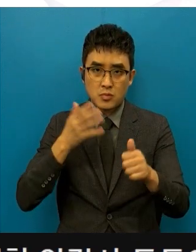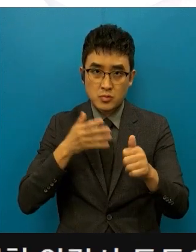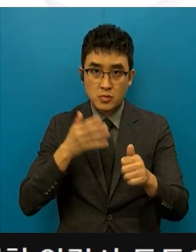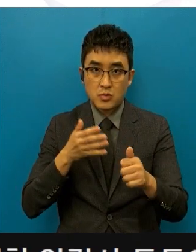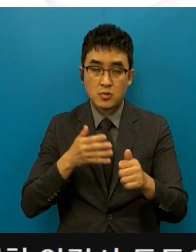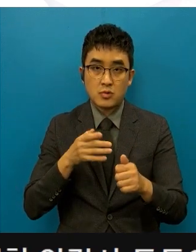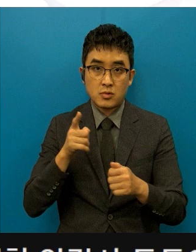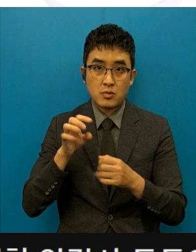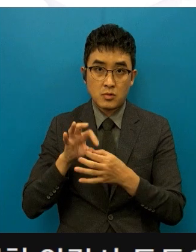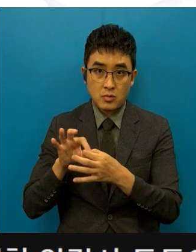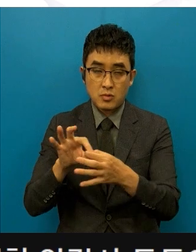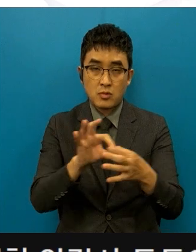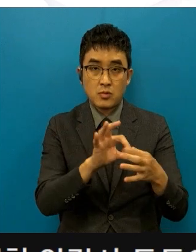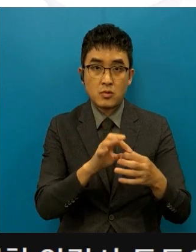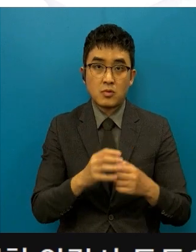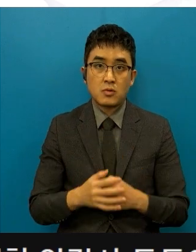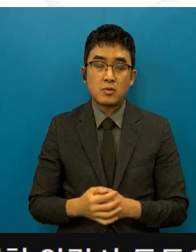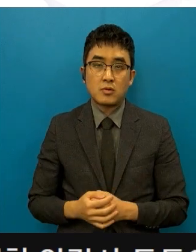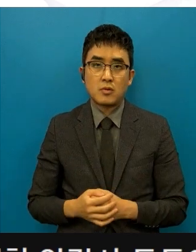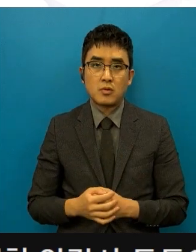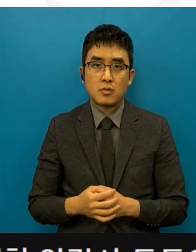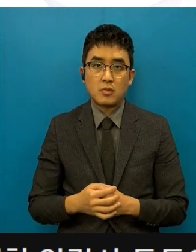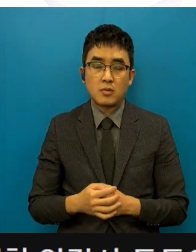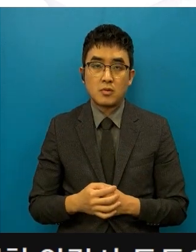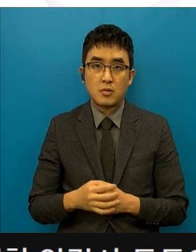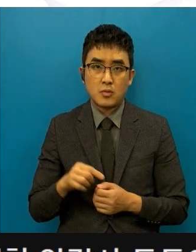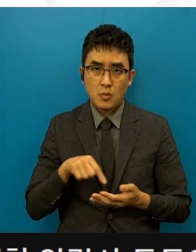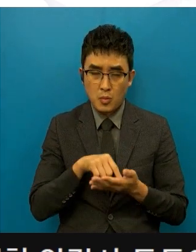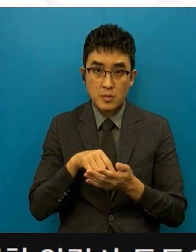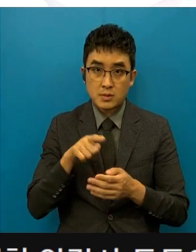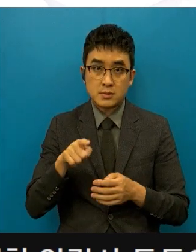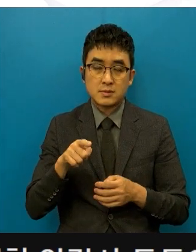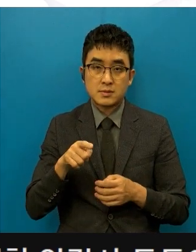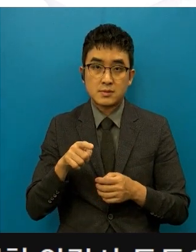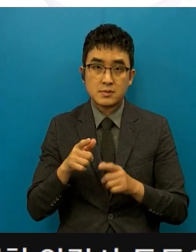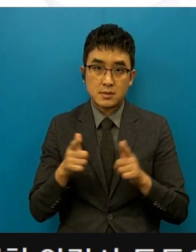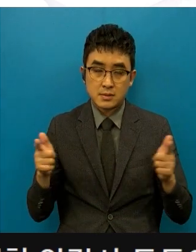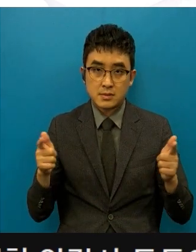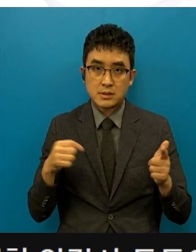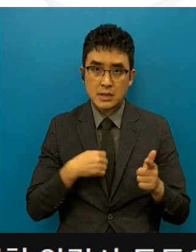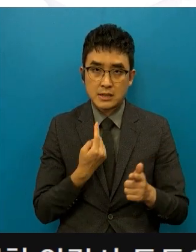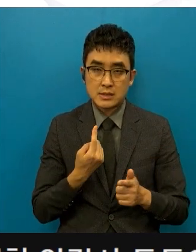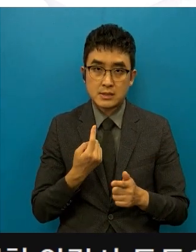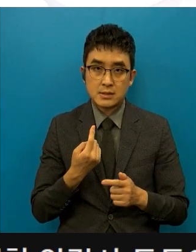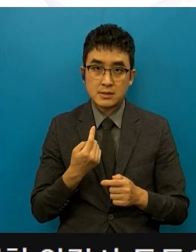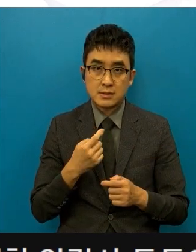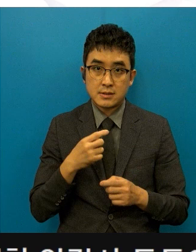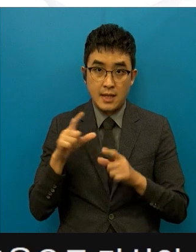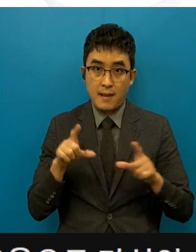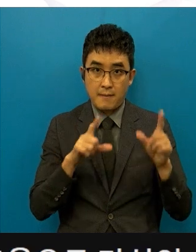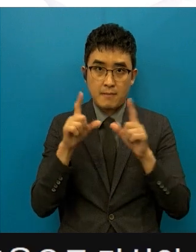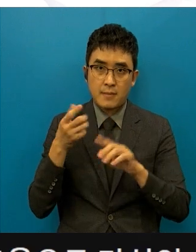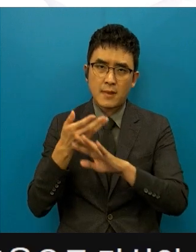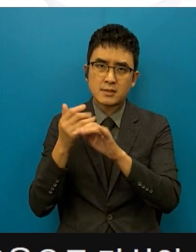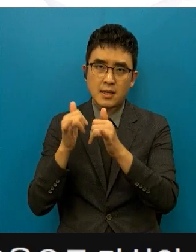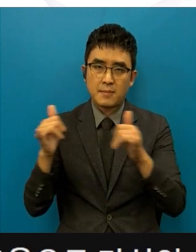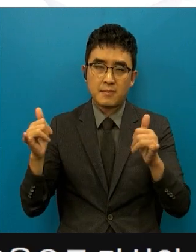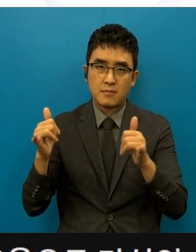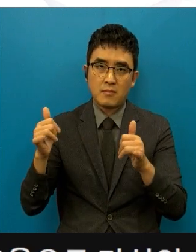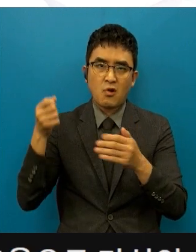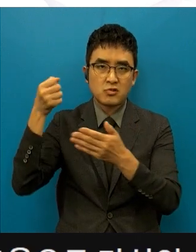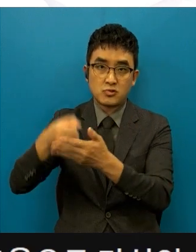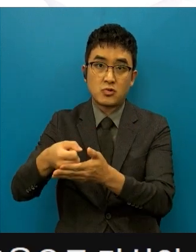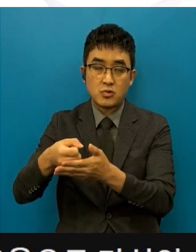on voluntariness and voluntary euthanasia and so on. But due to our time, and I really want to talk more about the